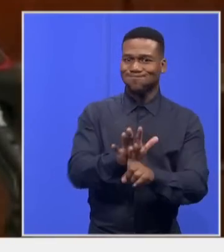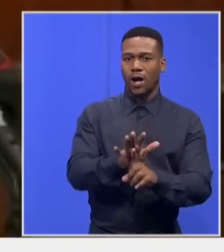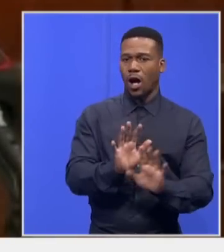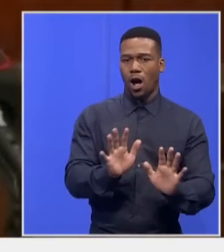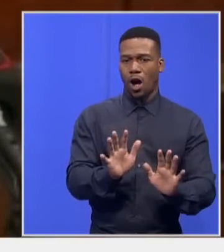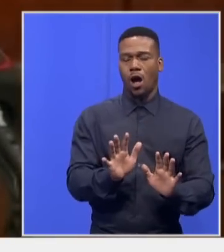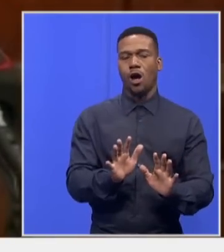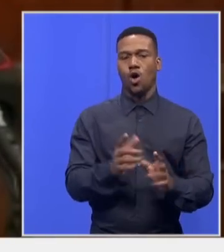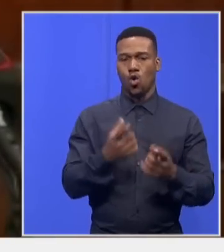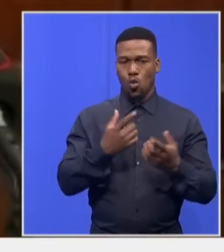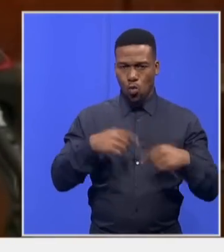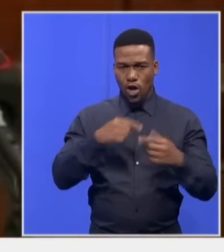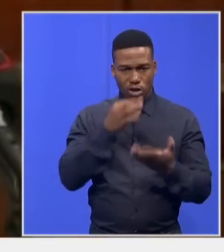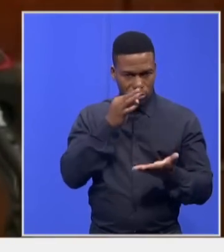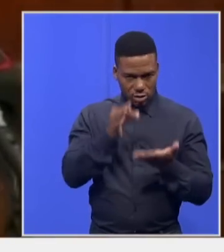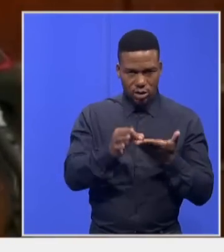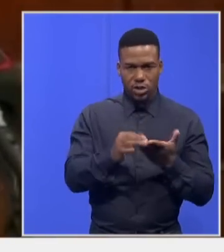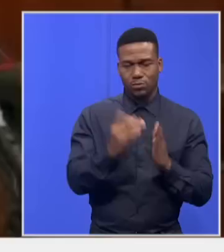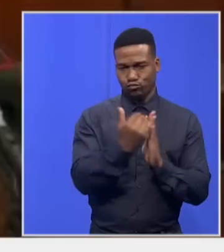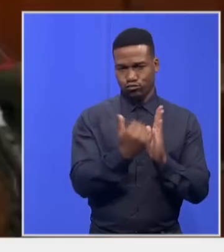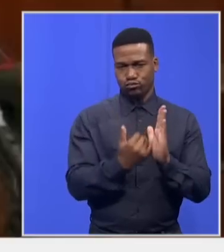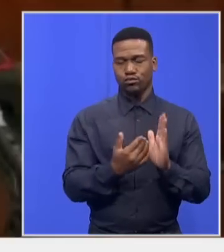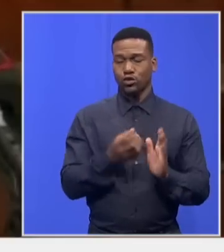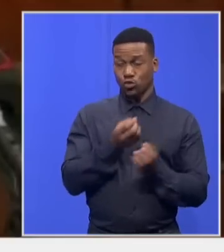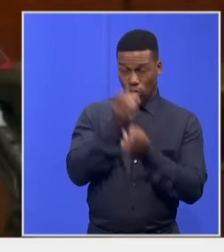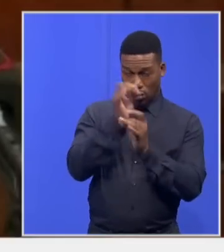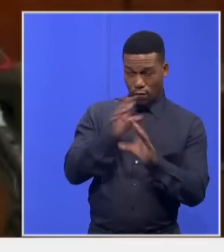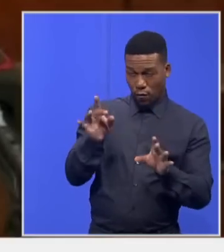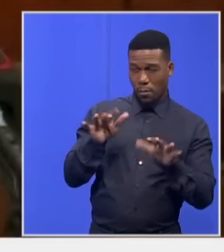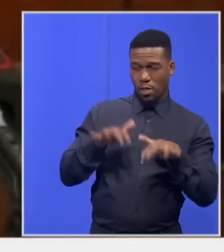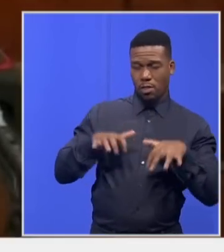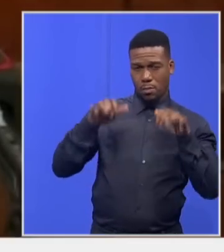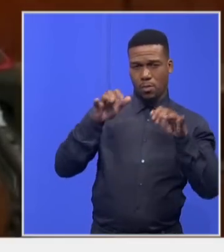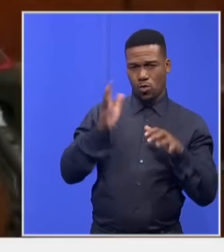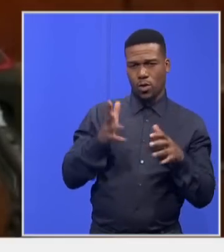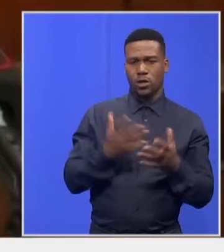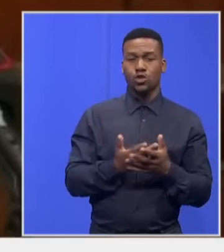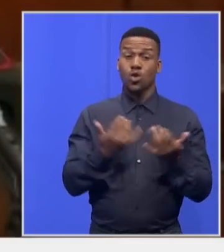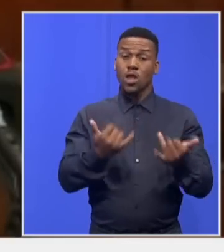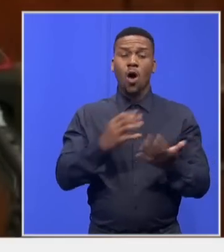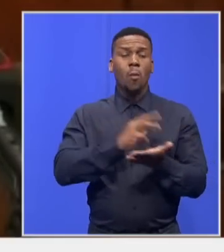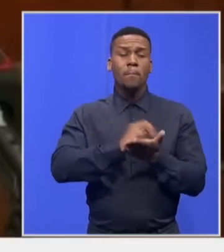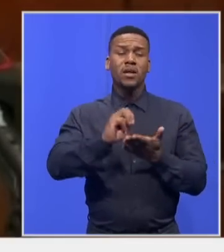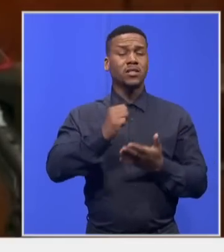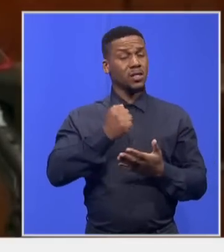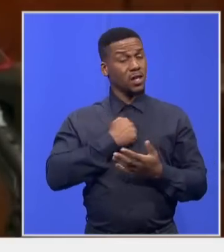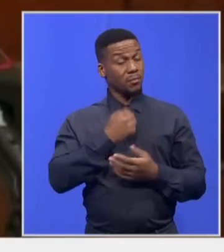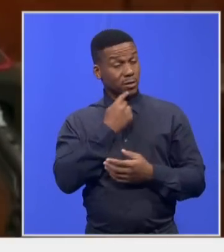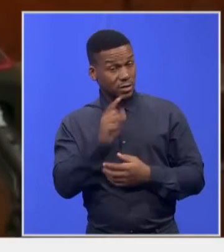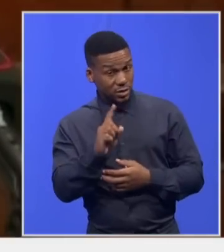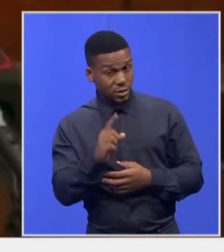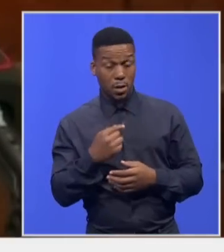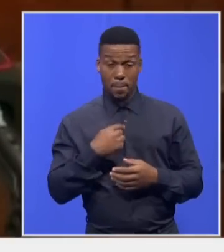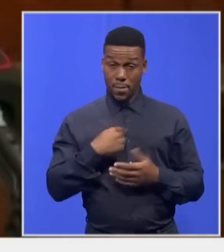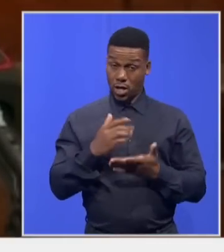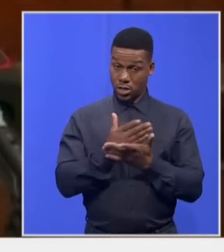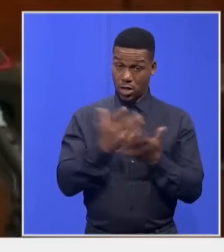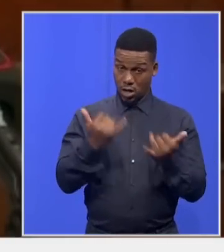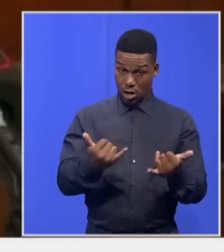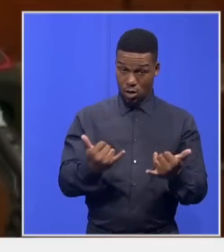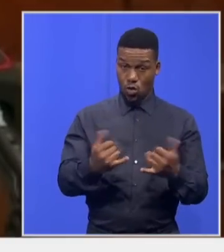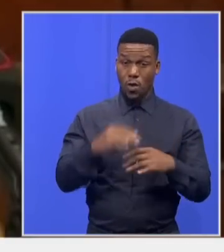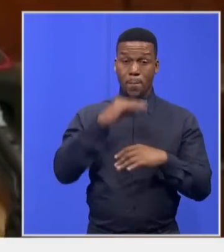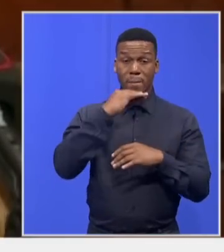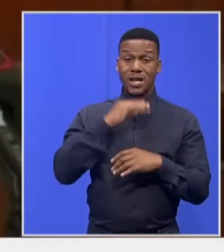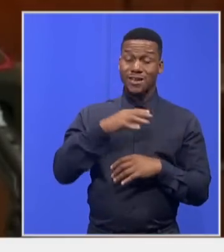that we'll raise in cabinet. So what is the aggregate message that I'm sharing with you? The aggregate message I'm sharing with you at Medupi is